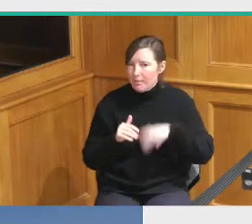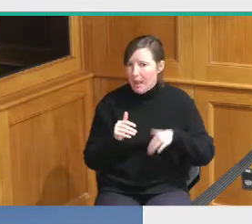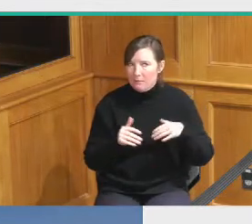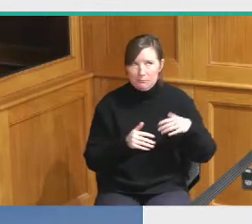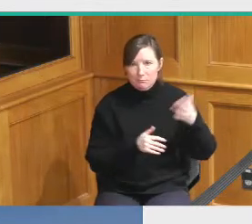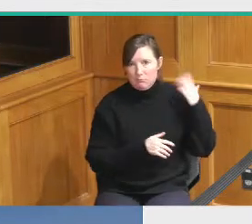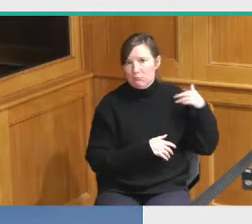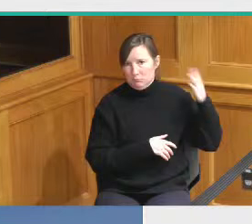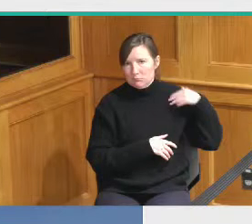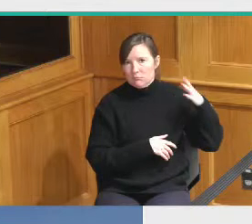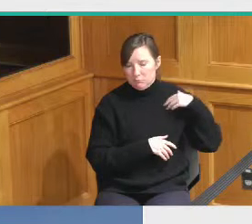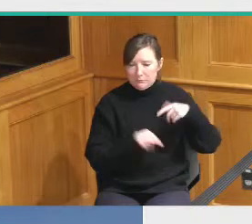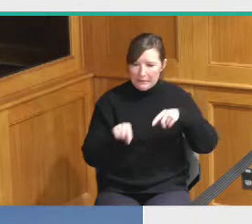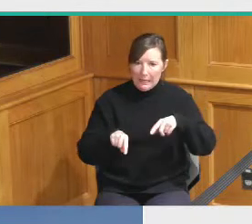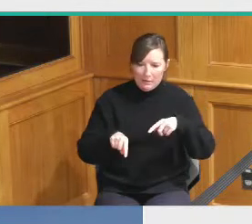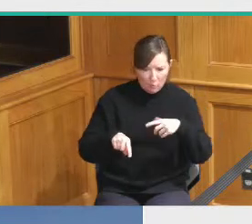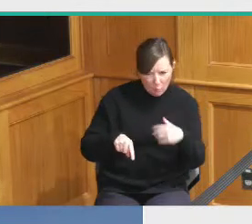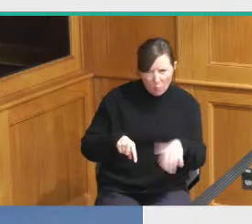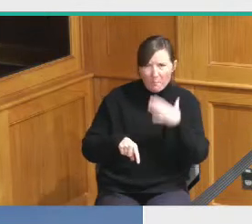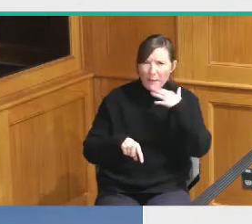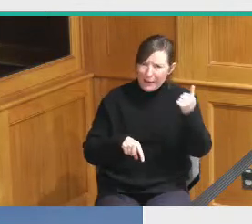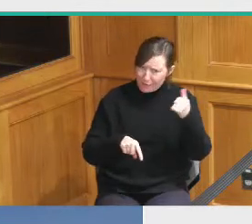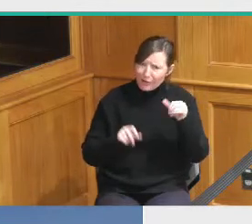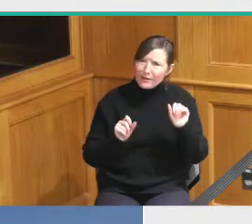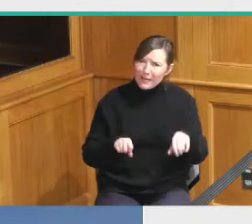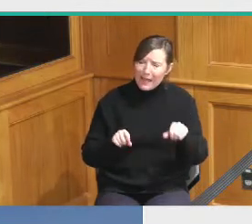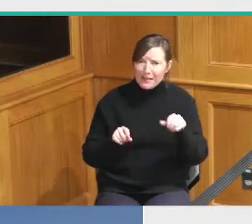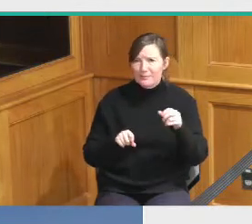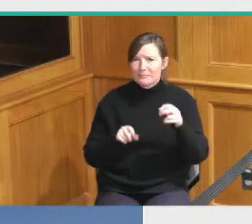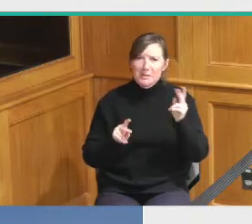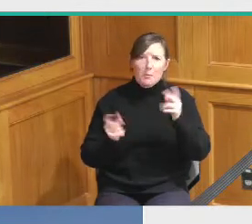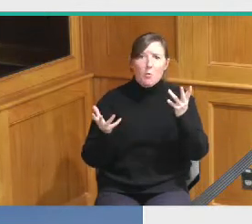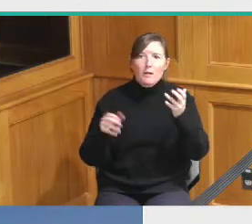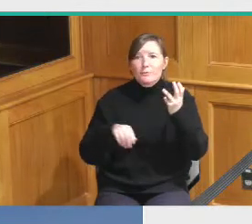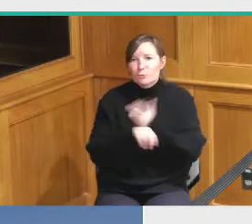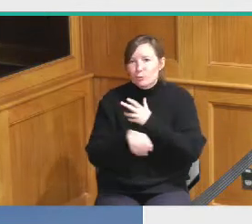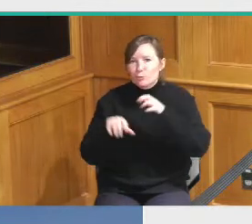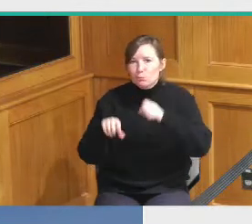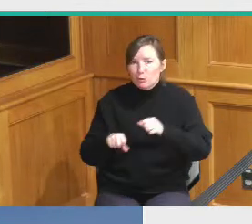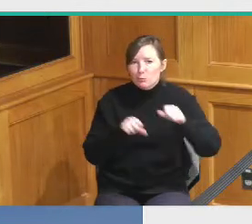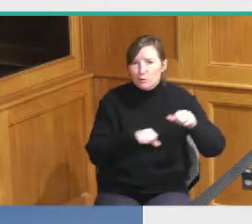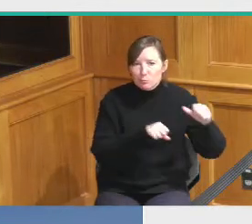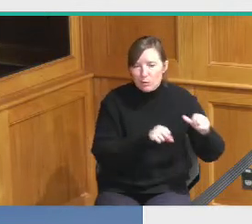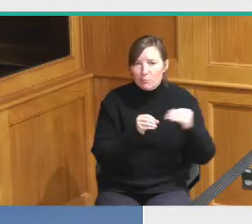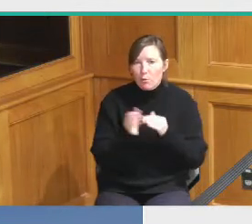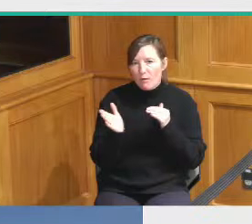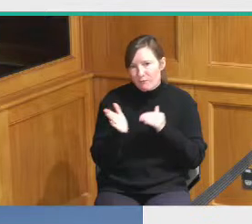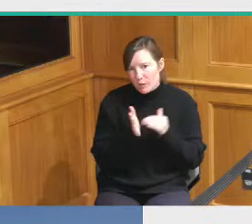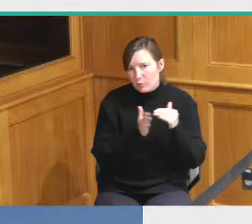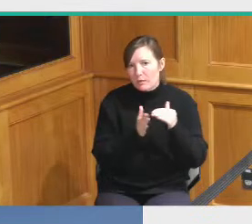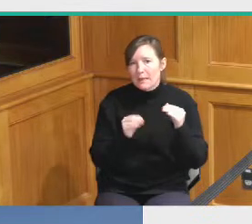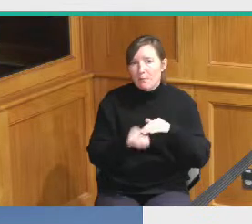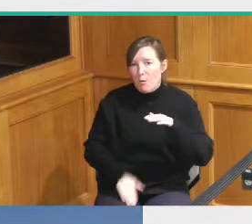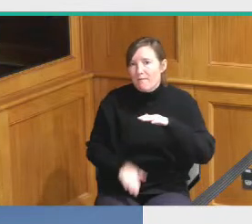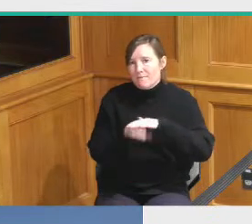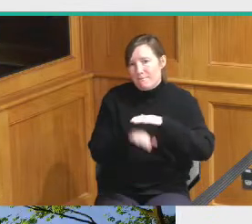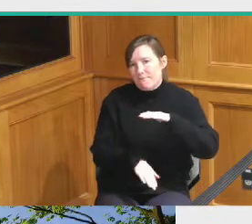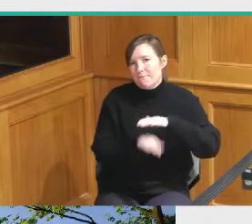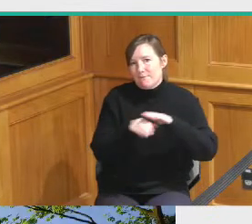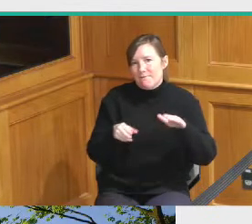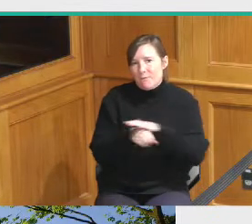so we can book the convention center more frequently and more fully every time that we do.